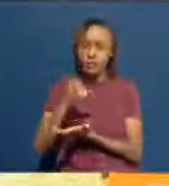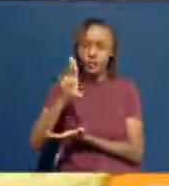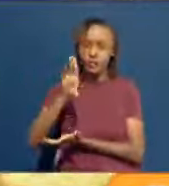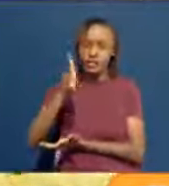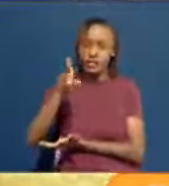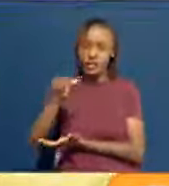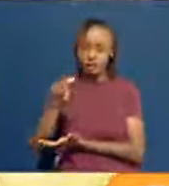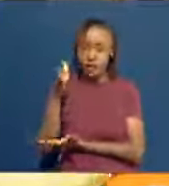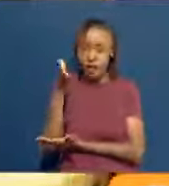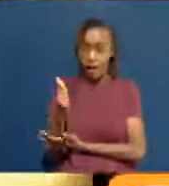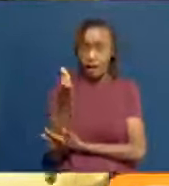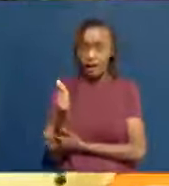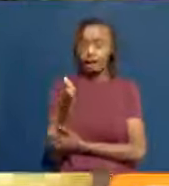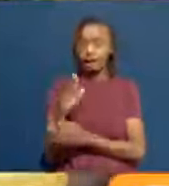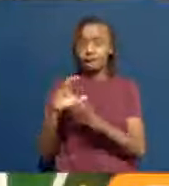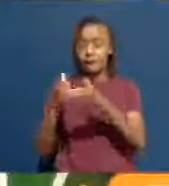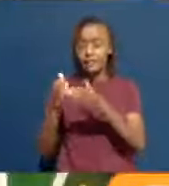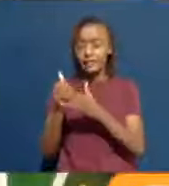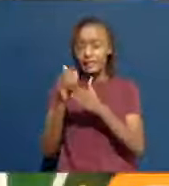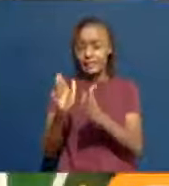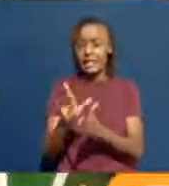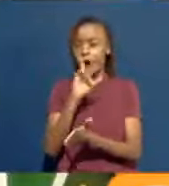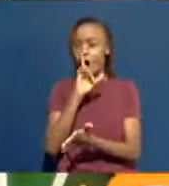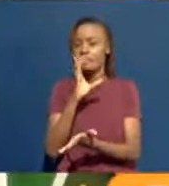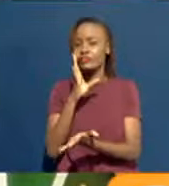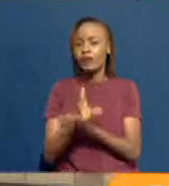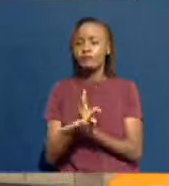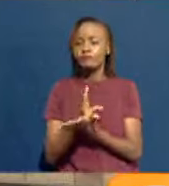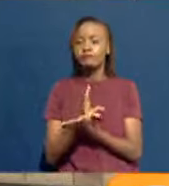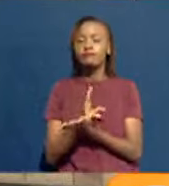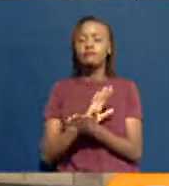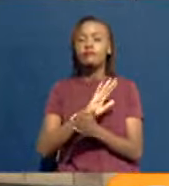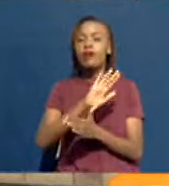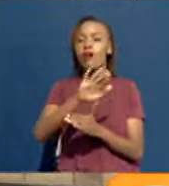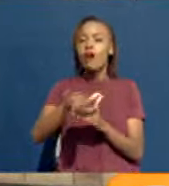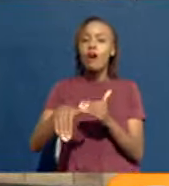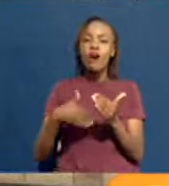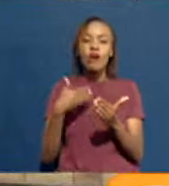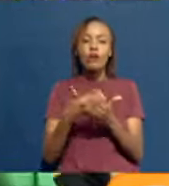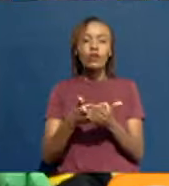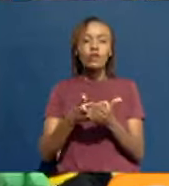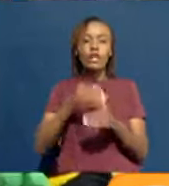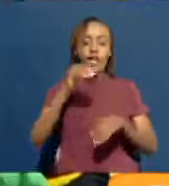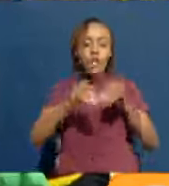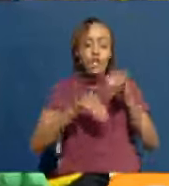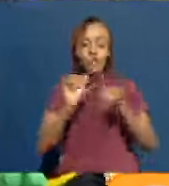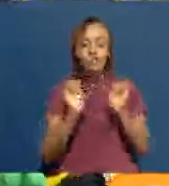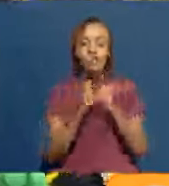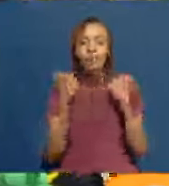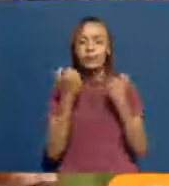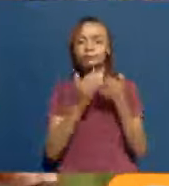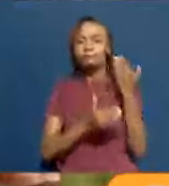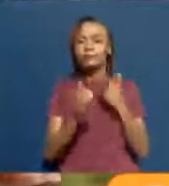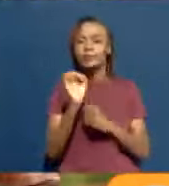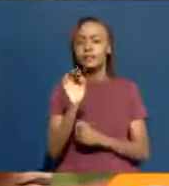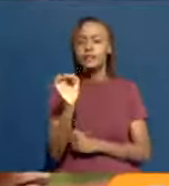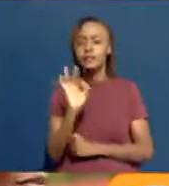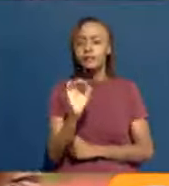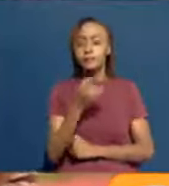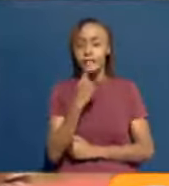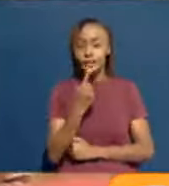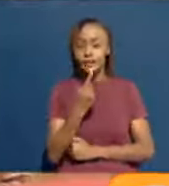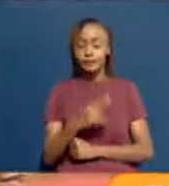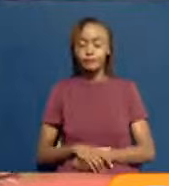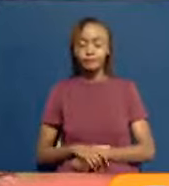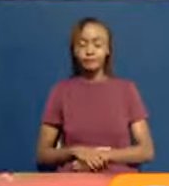And it is here that the party leader made clear the intention to have the party hold elections in 3 months' time. And I am announcing here in